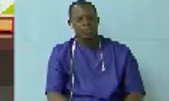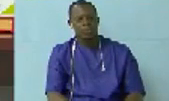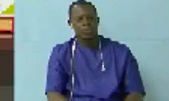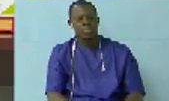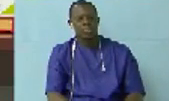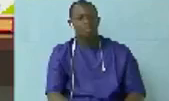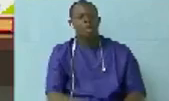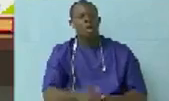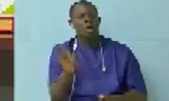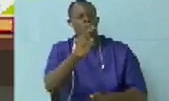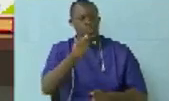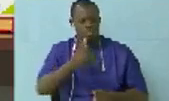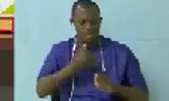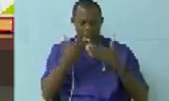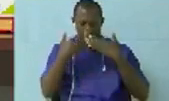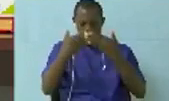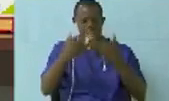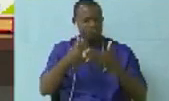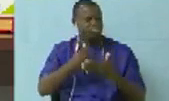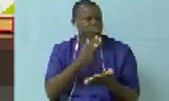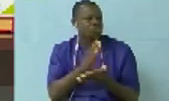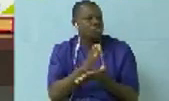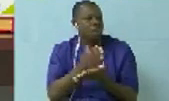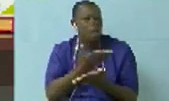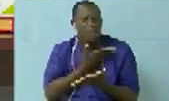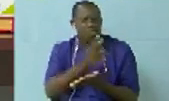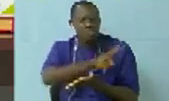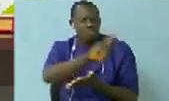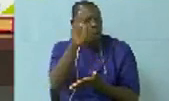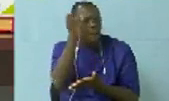I have no idea about the coup.